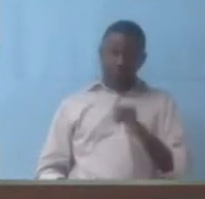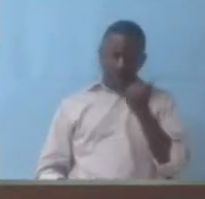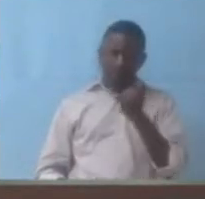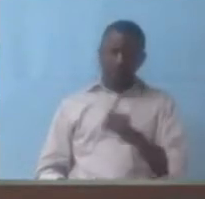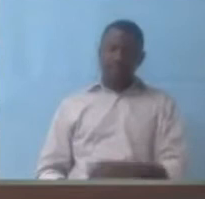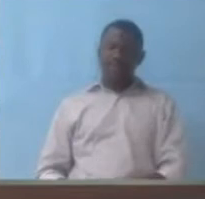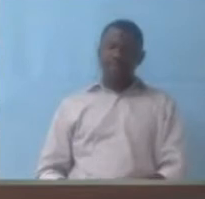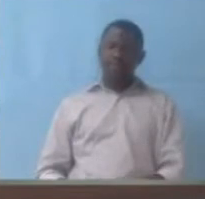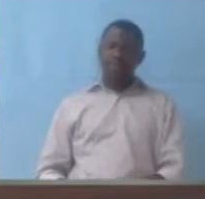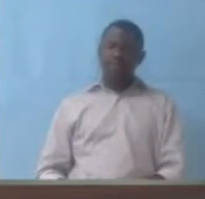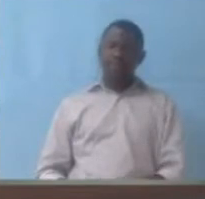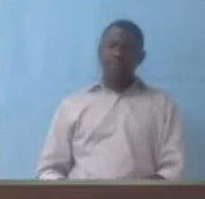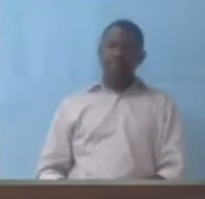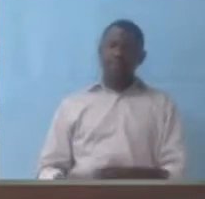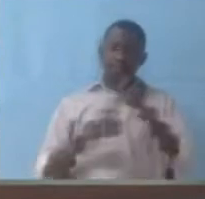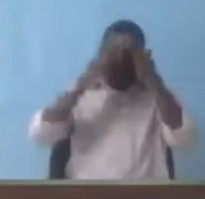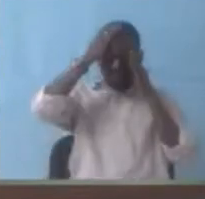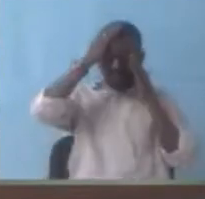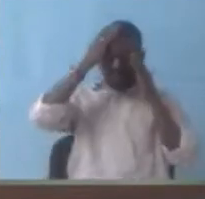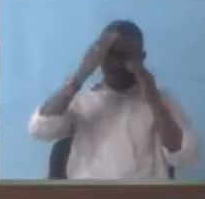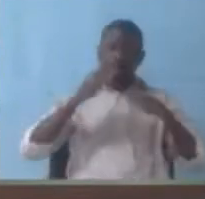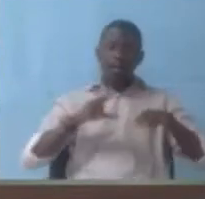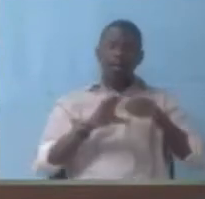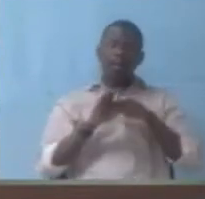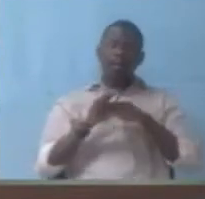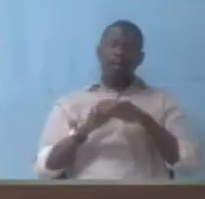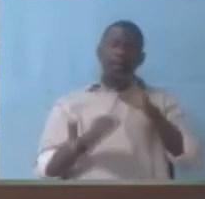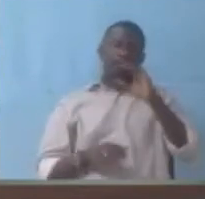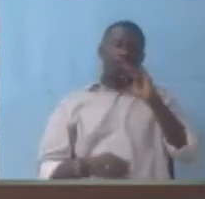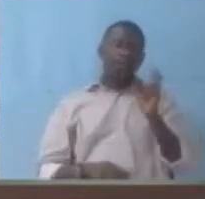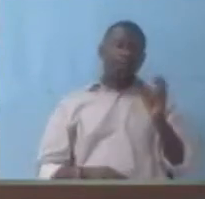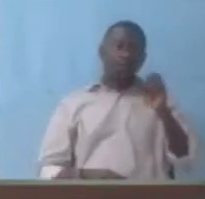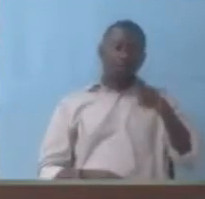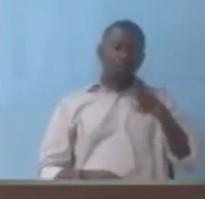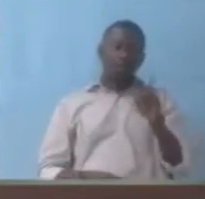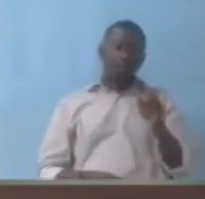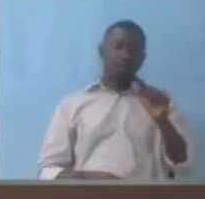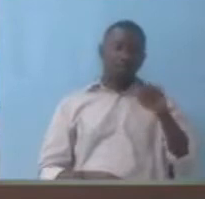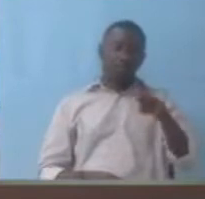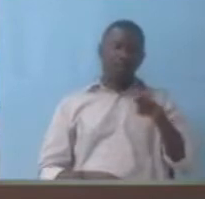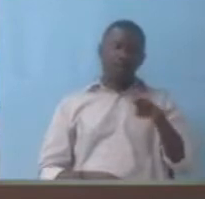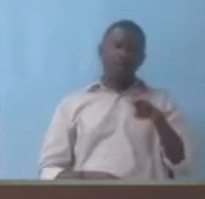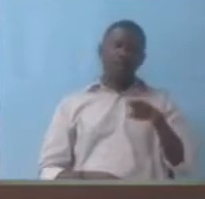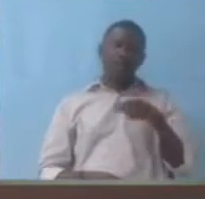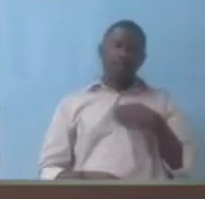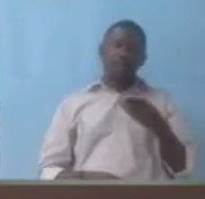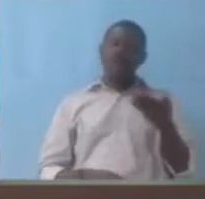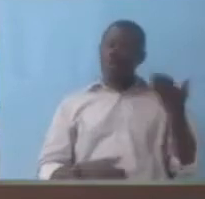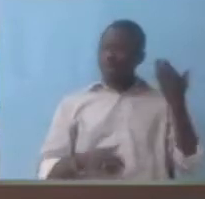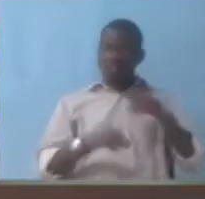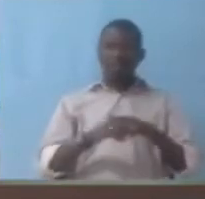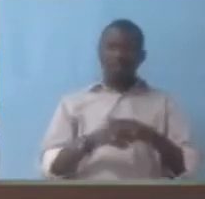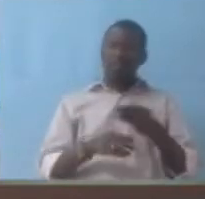The military officers, Chongan and others, were already in detention when this decree was promulgated on the